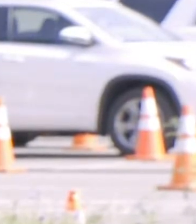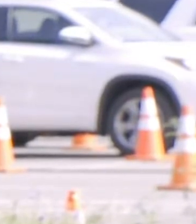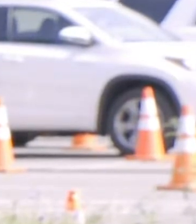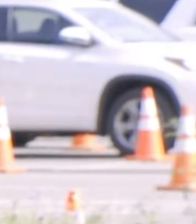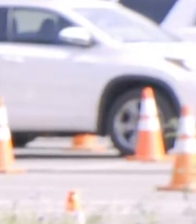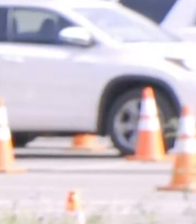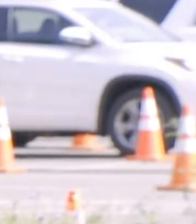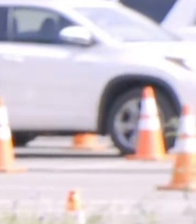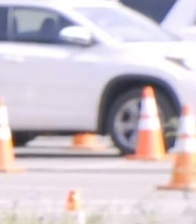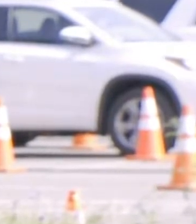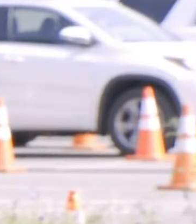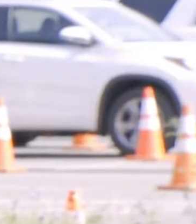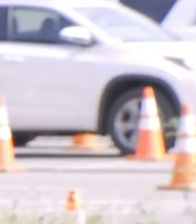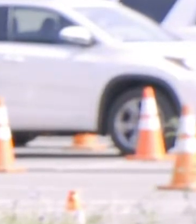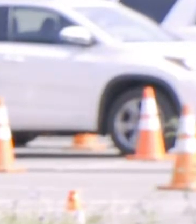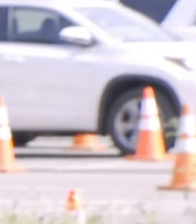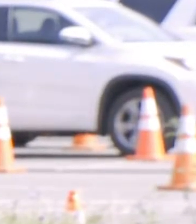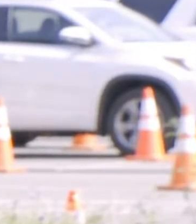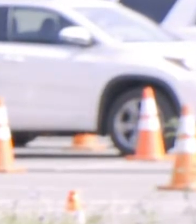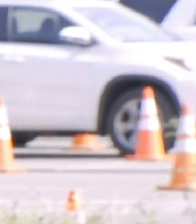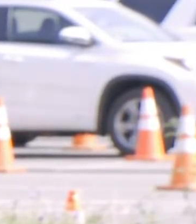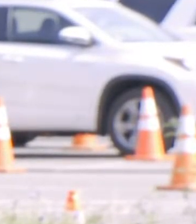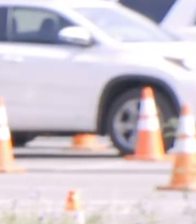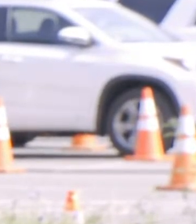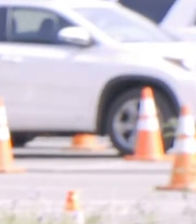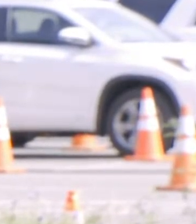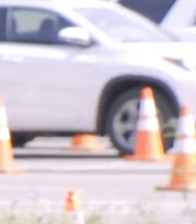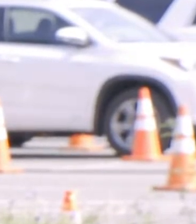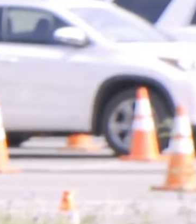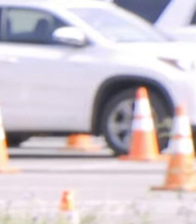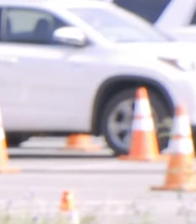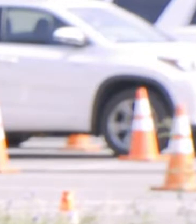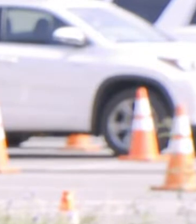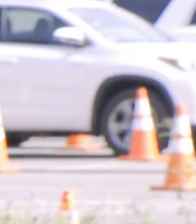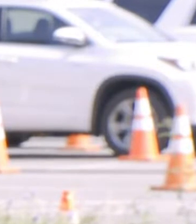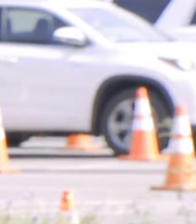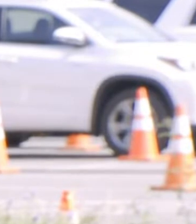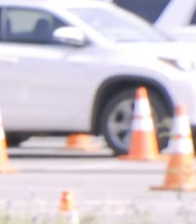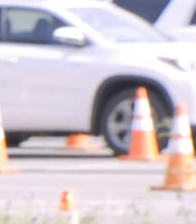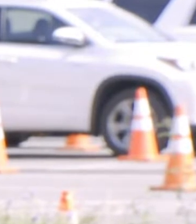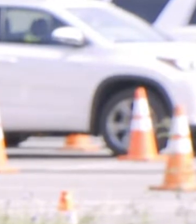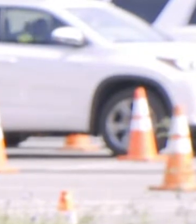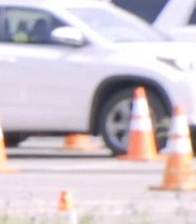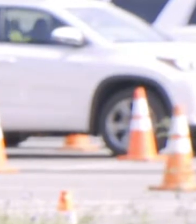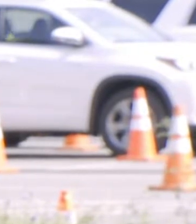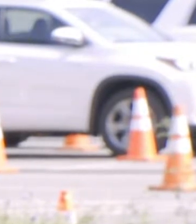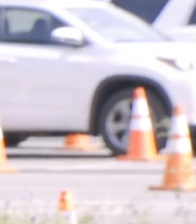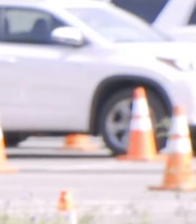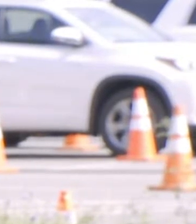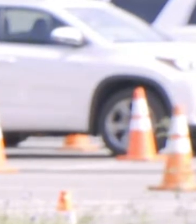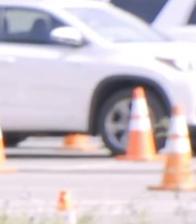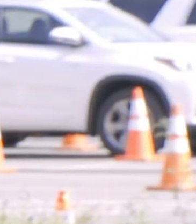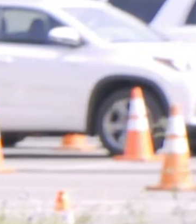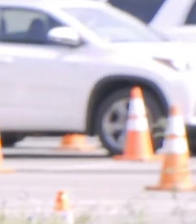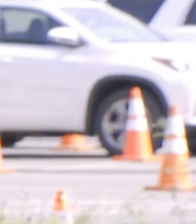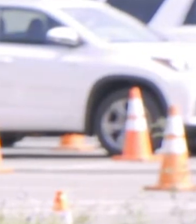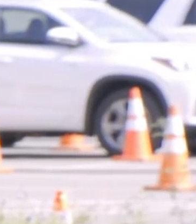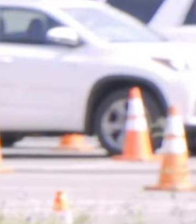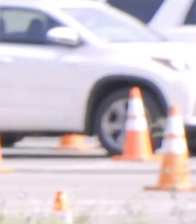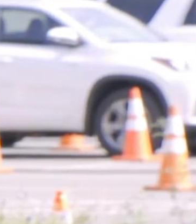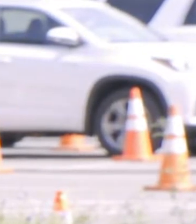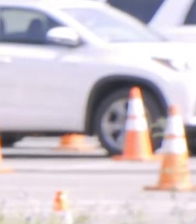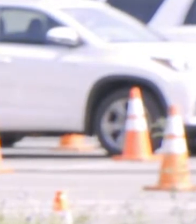Good morning. I'm Bill Covino. I'm the president of Cal State LA. Thank you all for being here